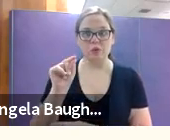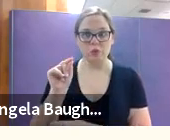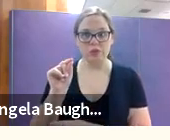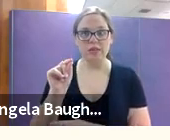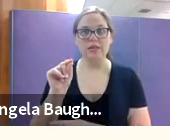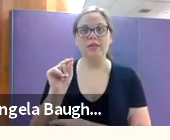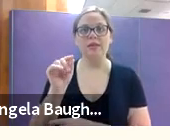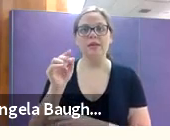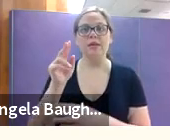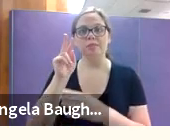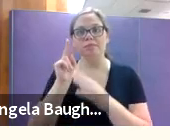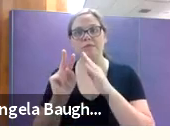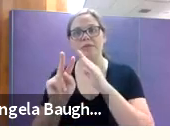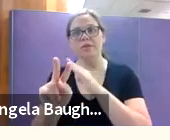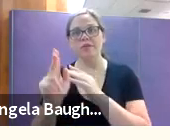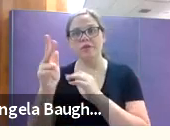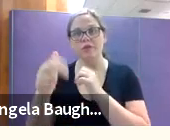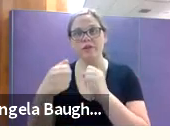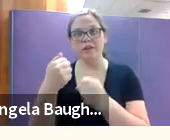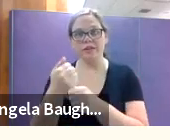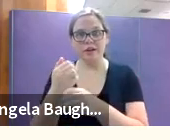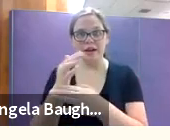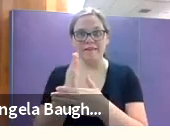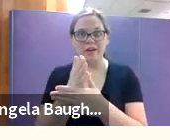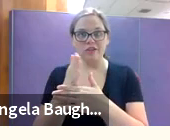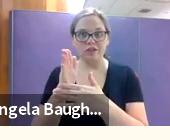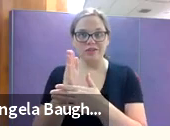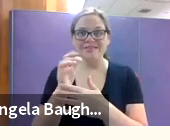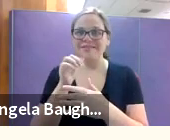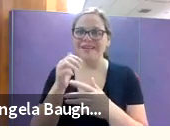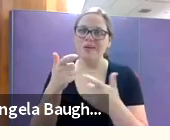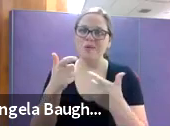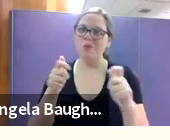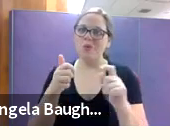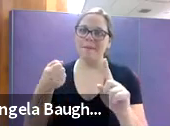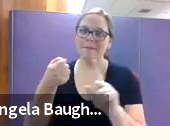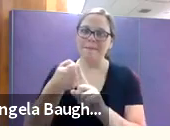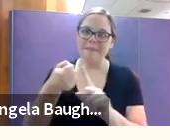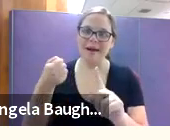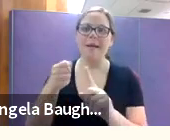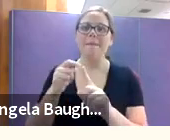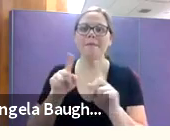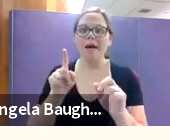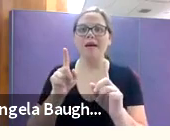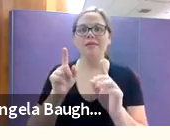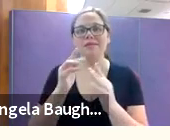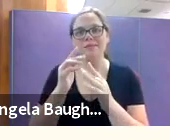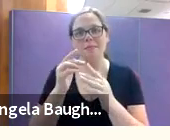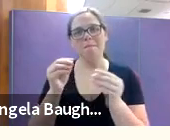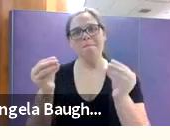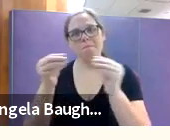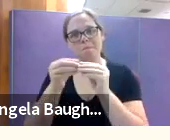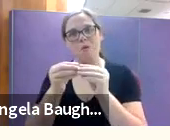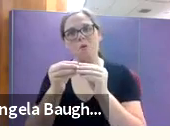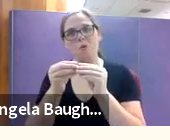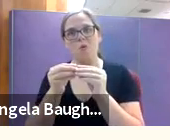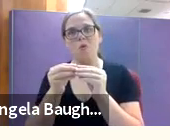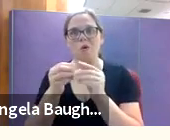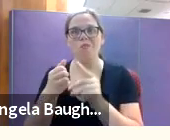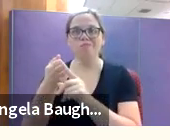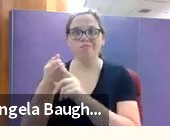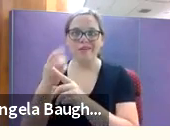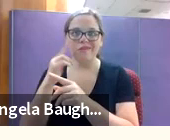in the 3-year rolling average. And it's not a huge impact. It is more significant for some organizations than it is for